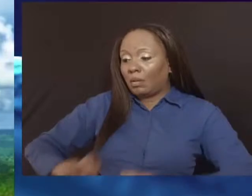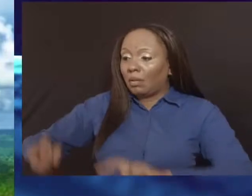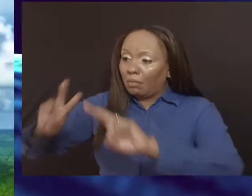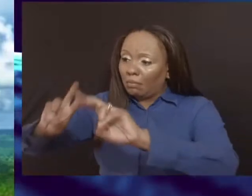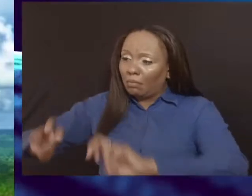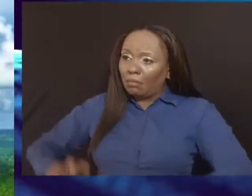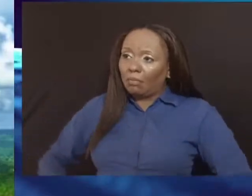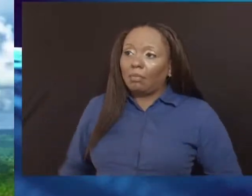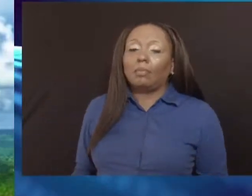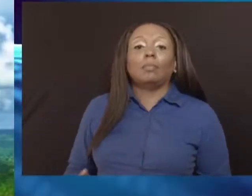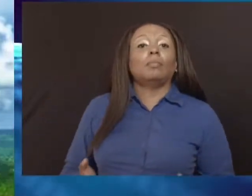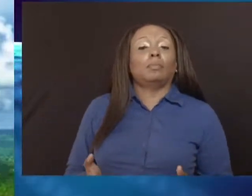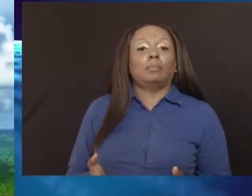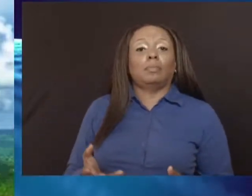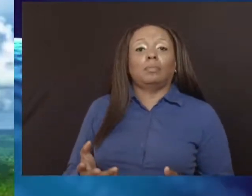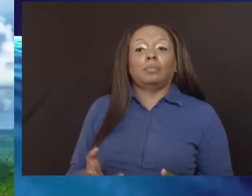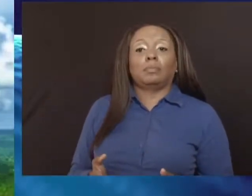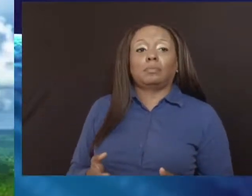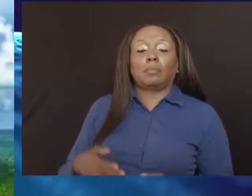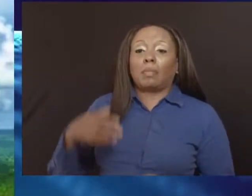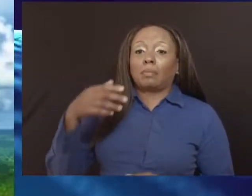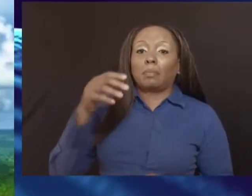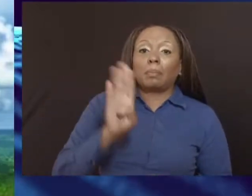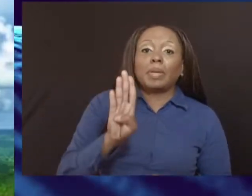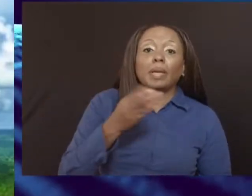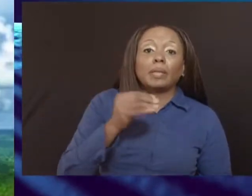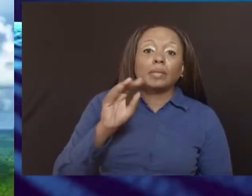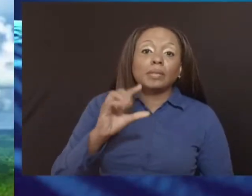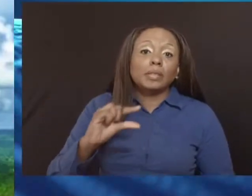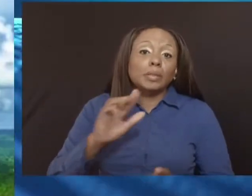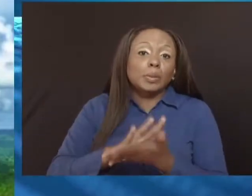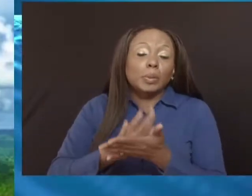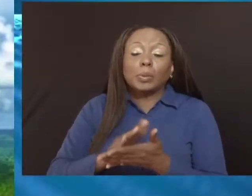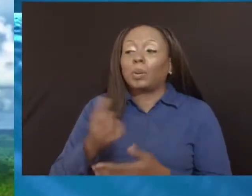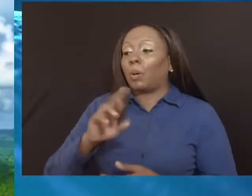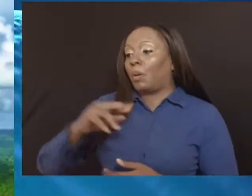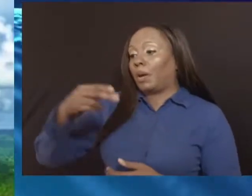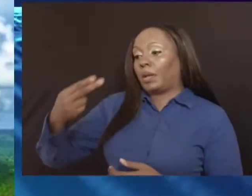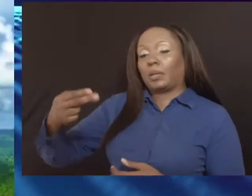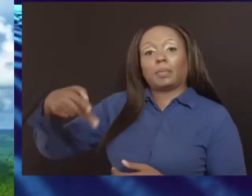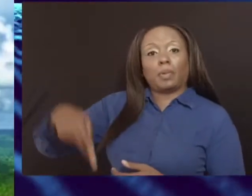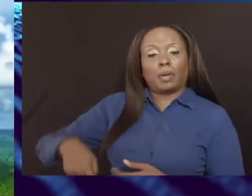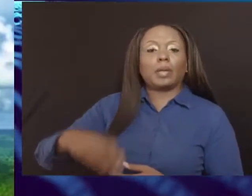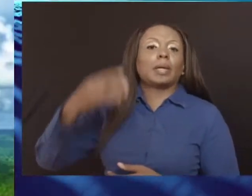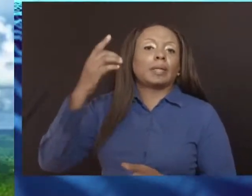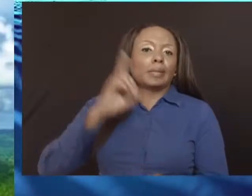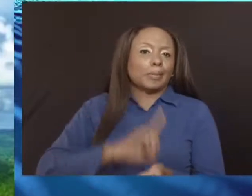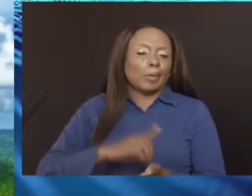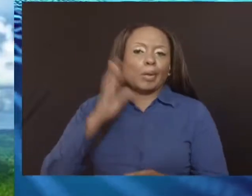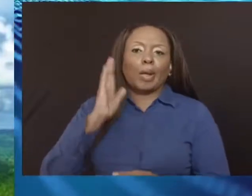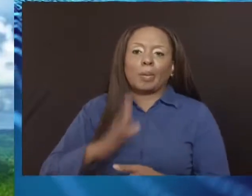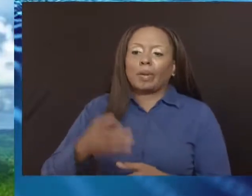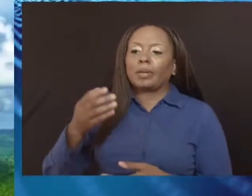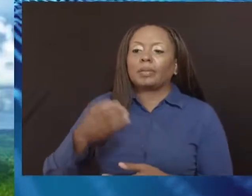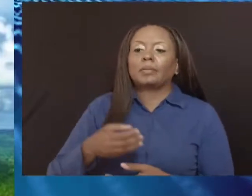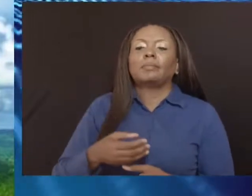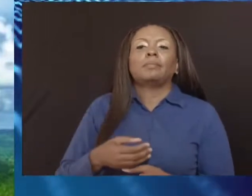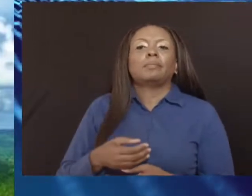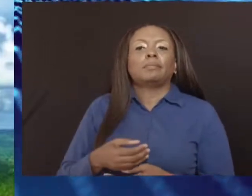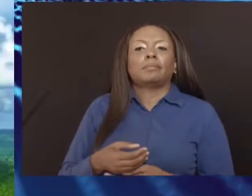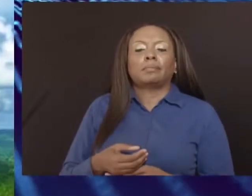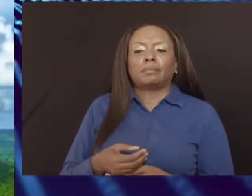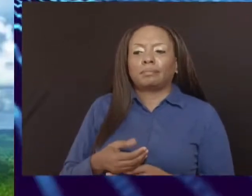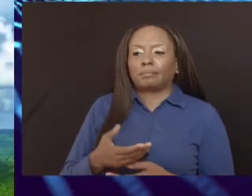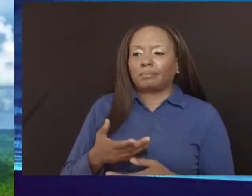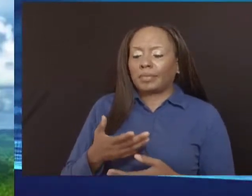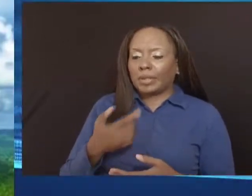Point, the doctors at those facilities will allow you to know what your clinical status is and